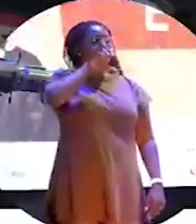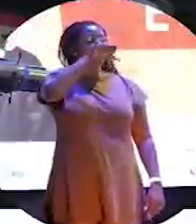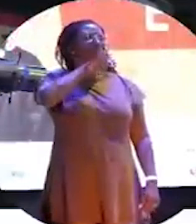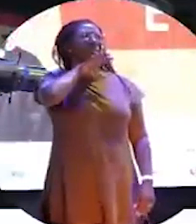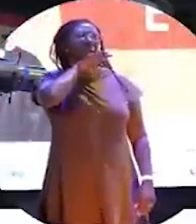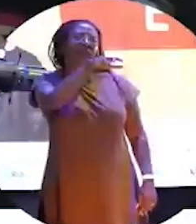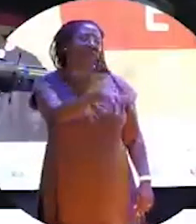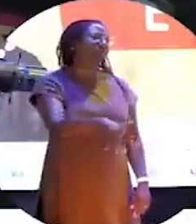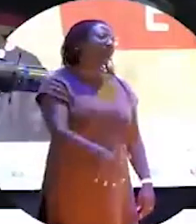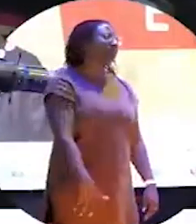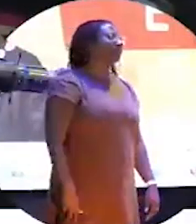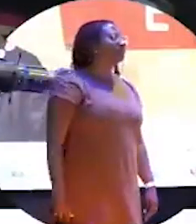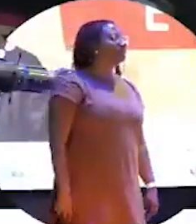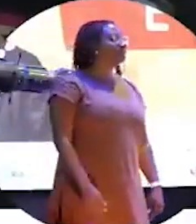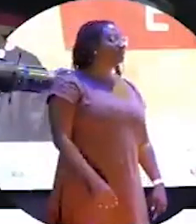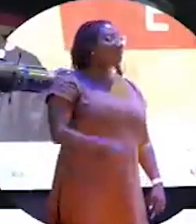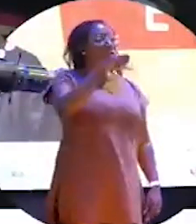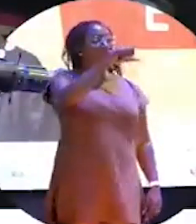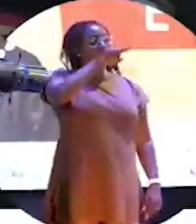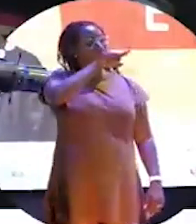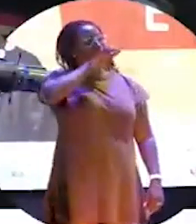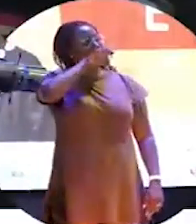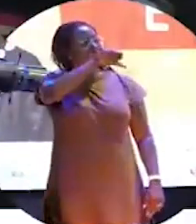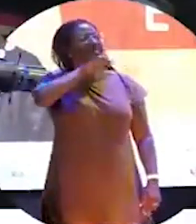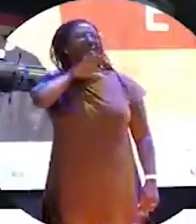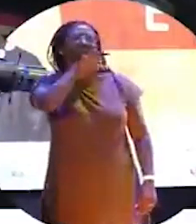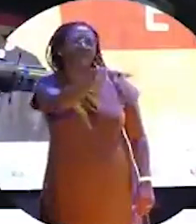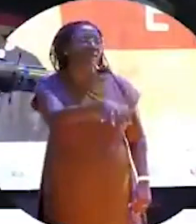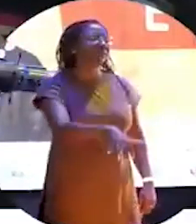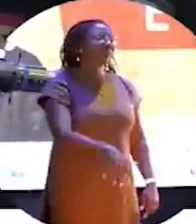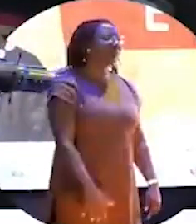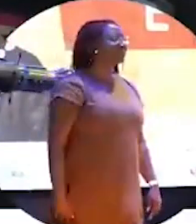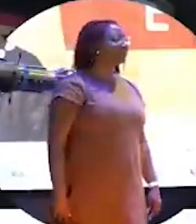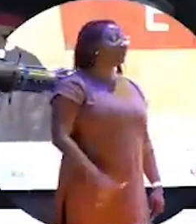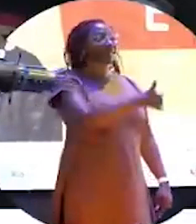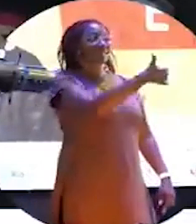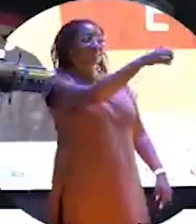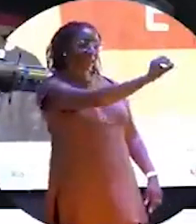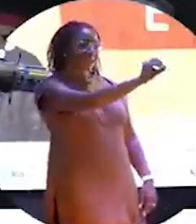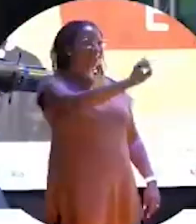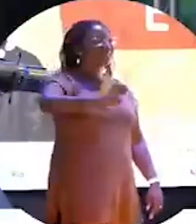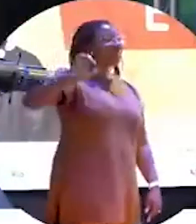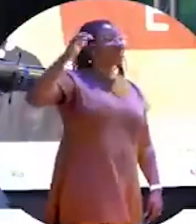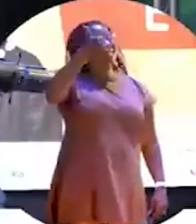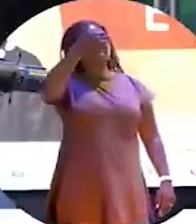9.9. Credo! 9.9. Credo! 10! Ah!